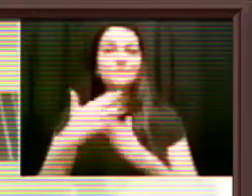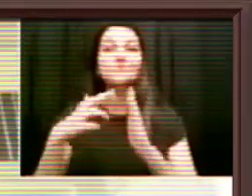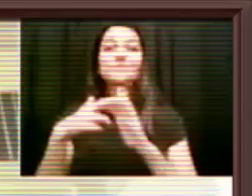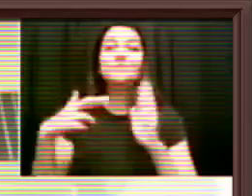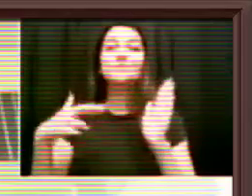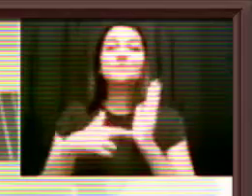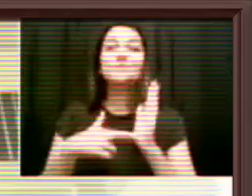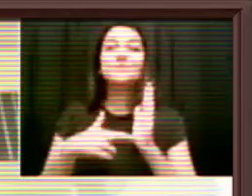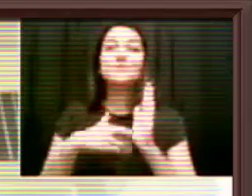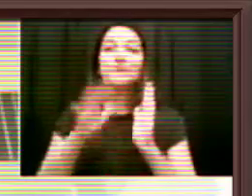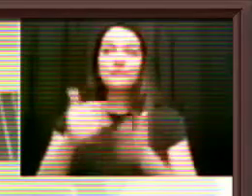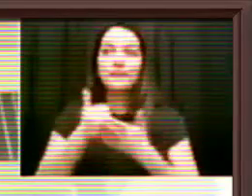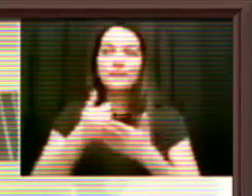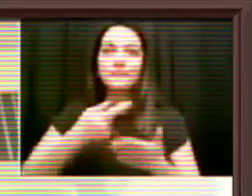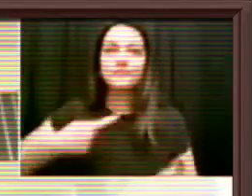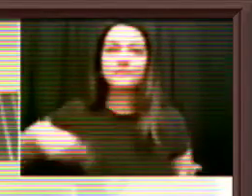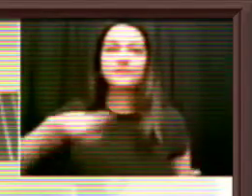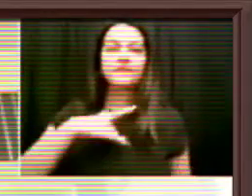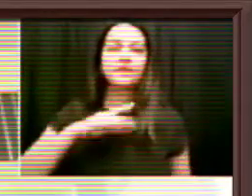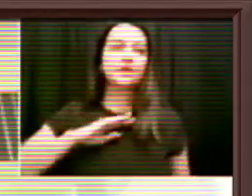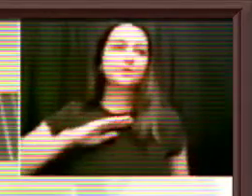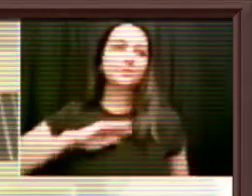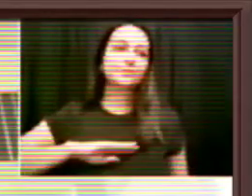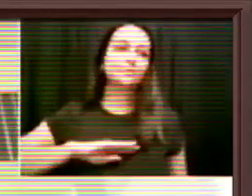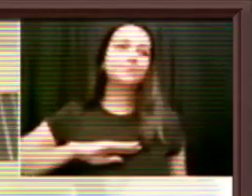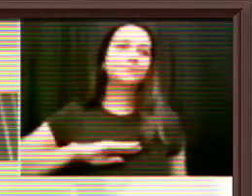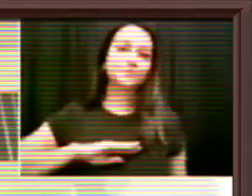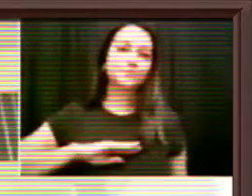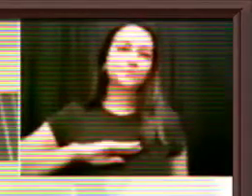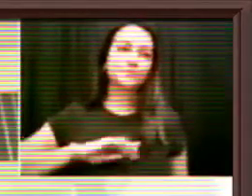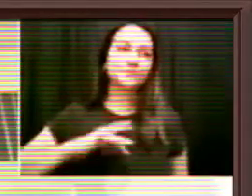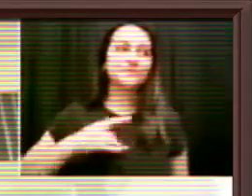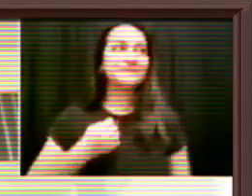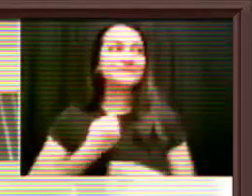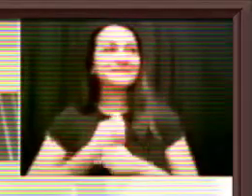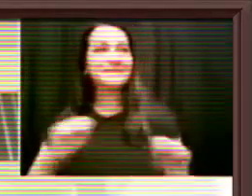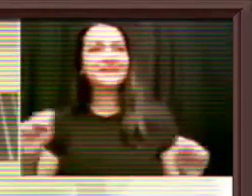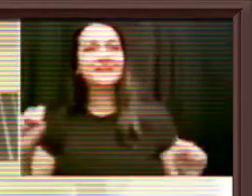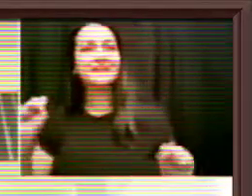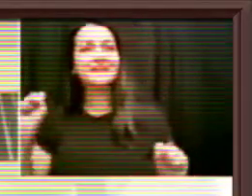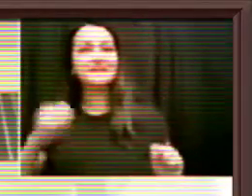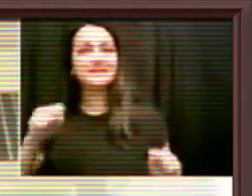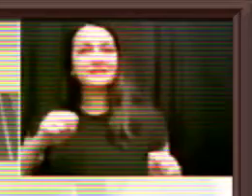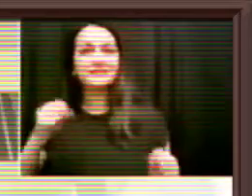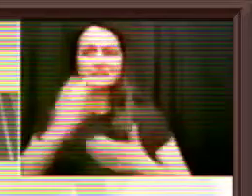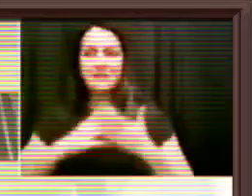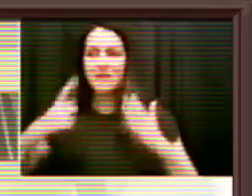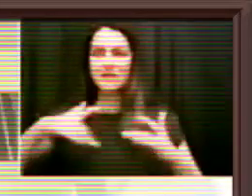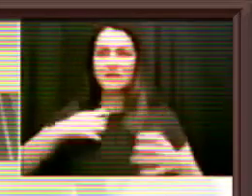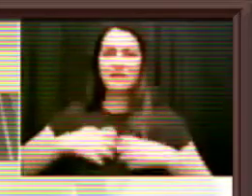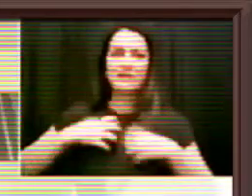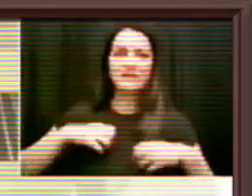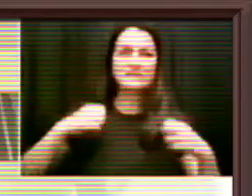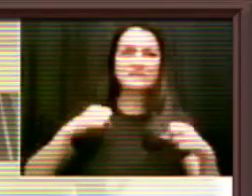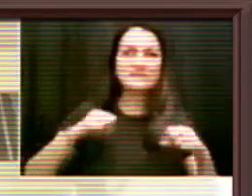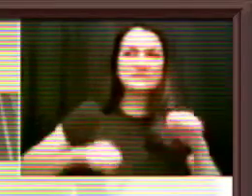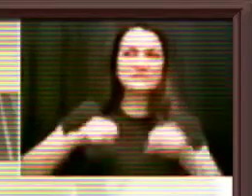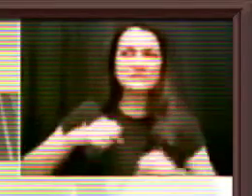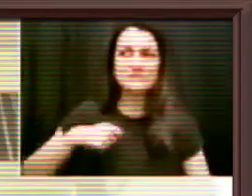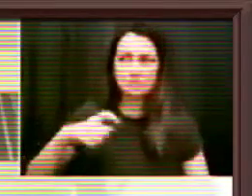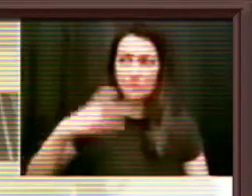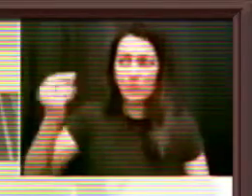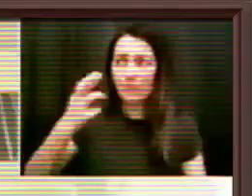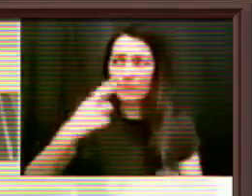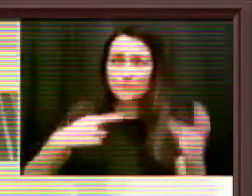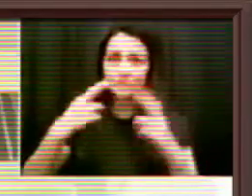And I don't want to hear vice versa about the people who decided to take the vaccination. I don't want to hear the vice versa stuff. They did